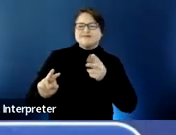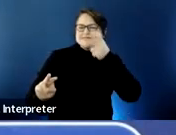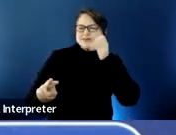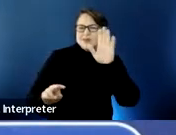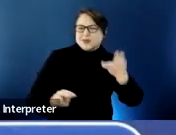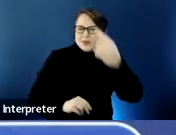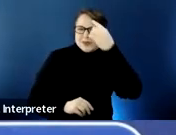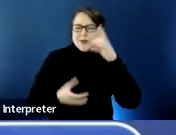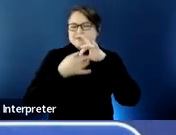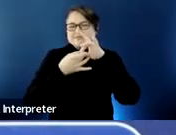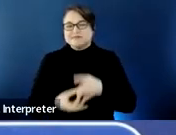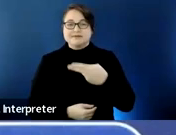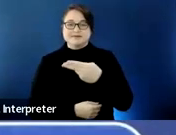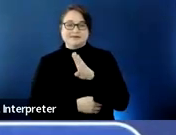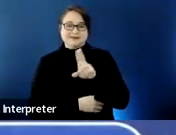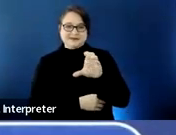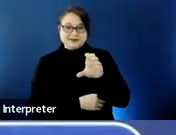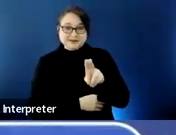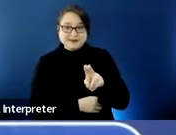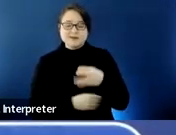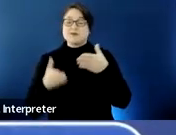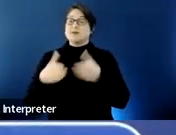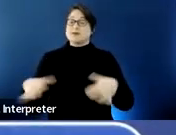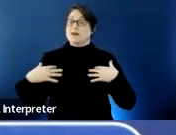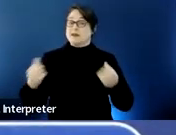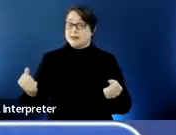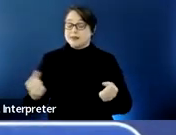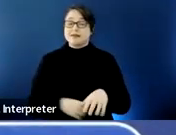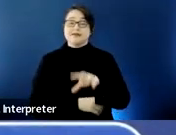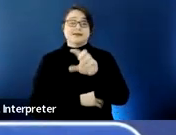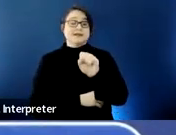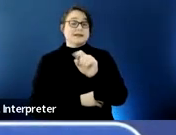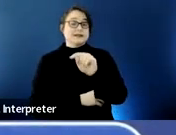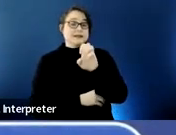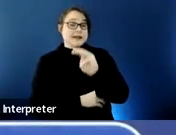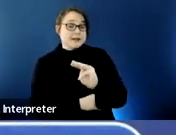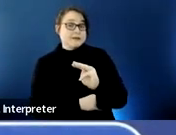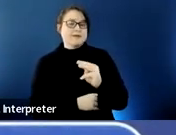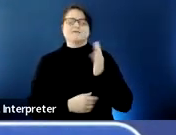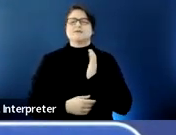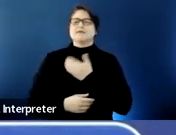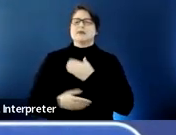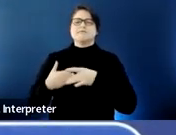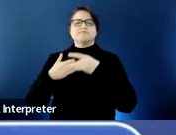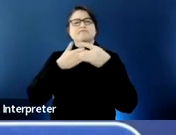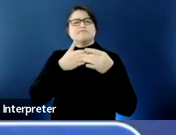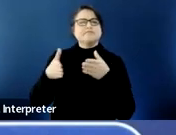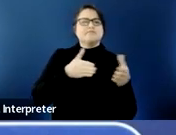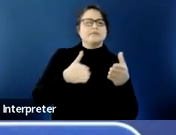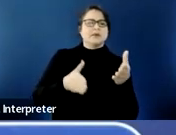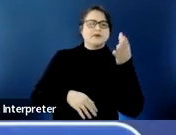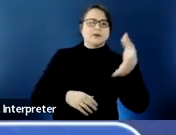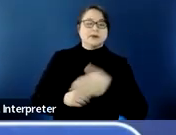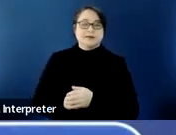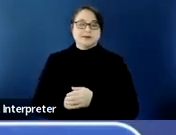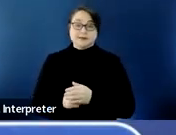HBCUs, public health, STEM, and our collective path forward, specifically how we at CDC can strengthen our partnership with